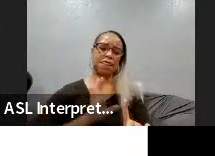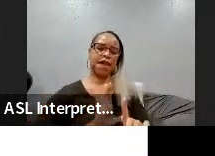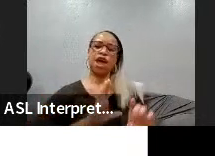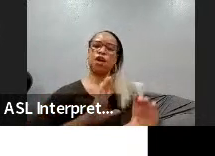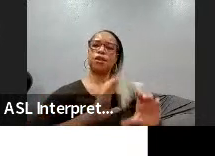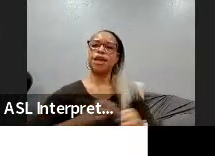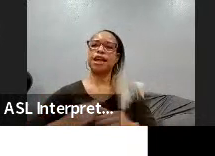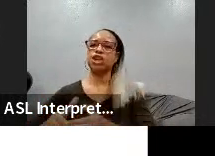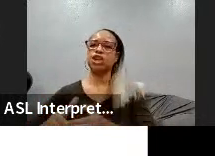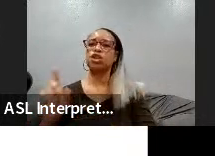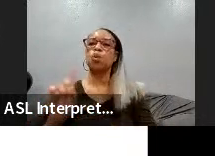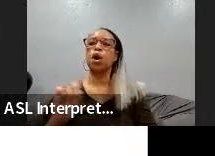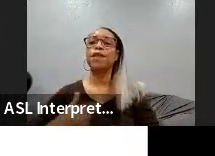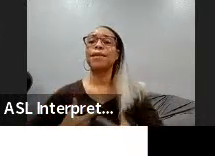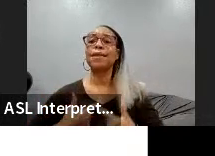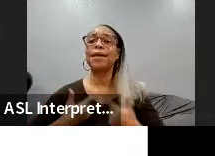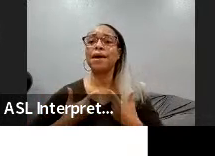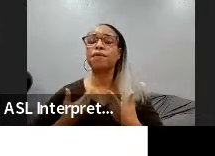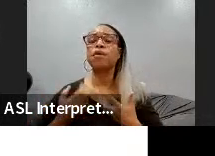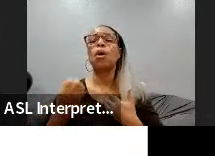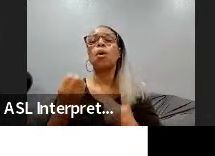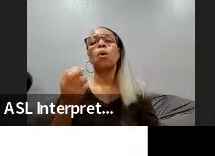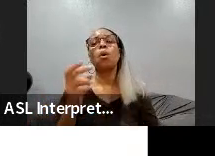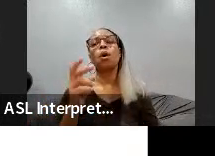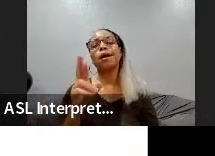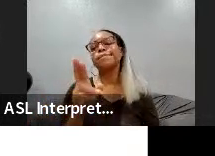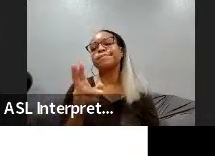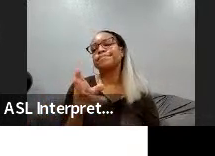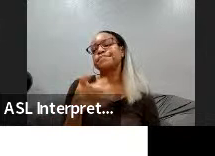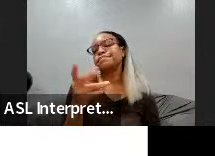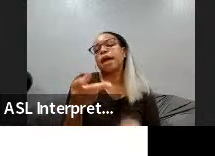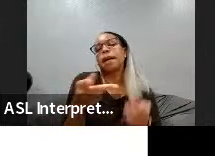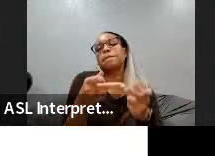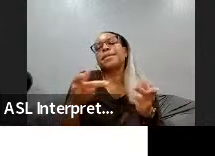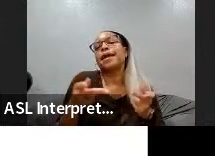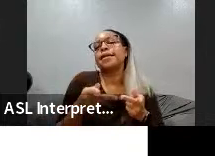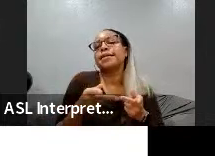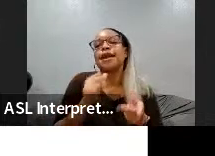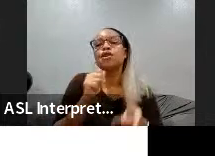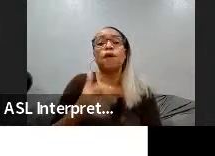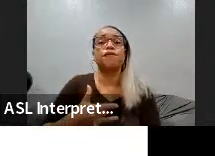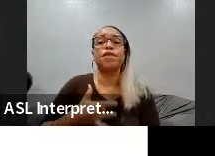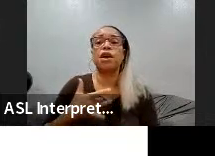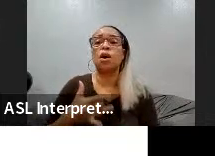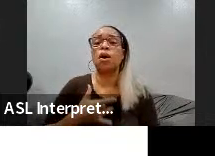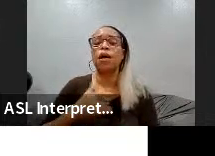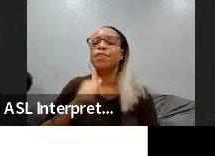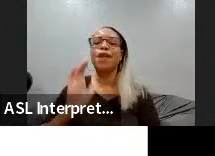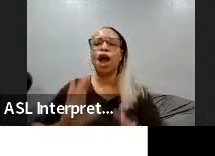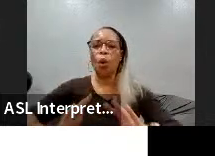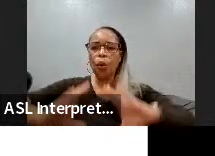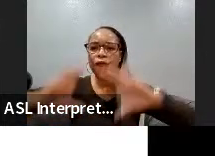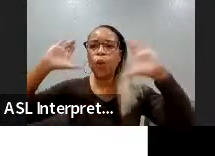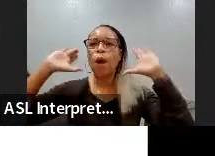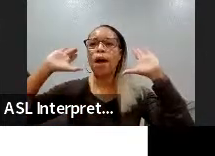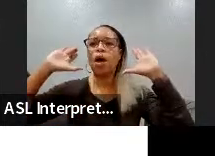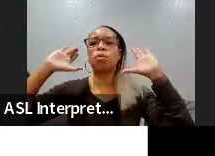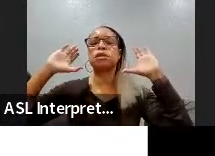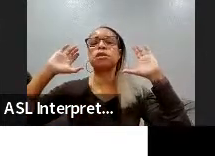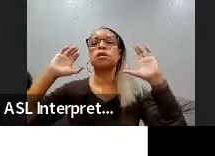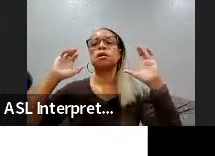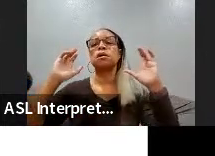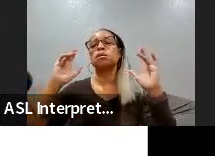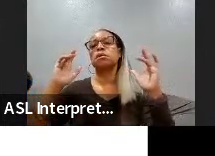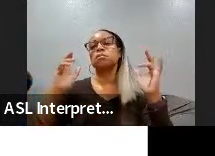live, or in a place where they don't feel that they're going to be overwhelmed by